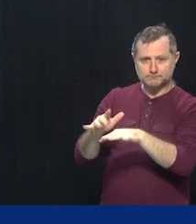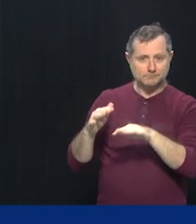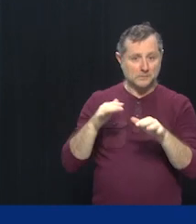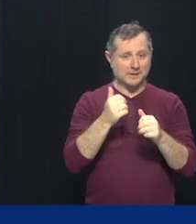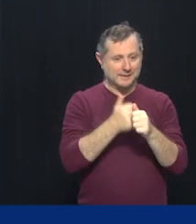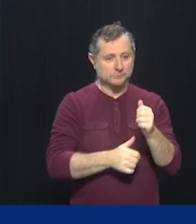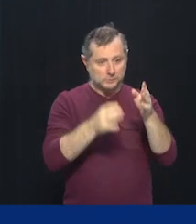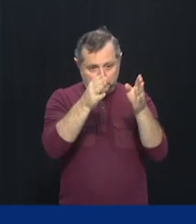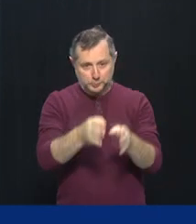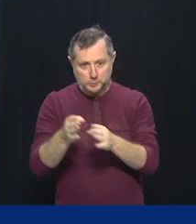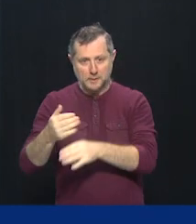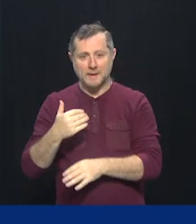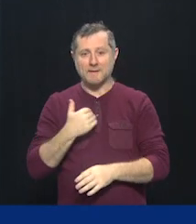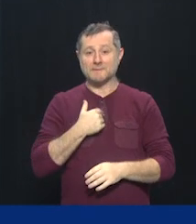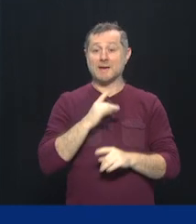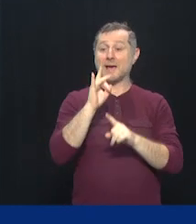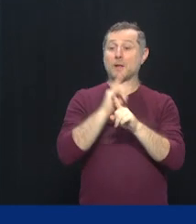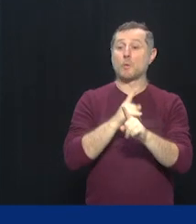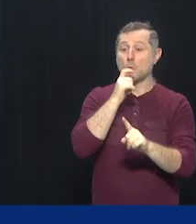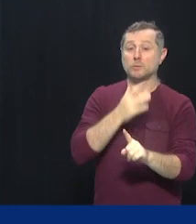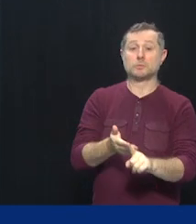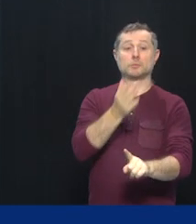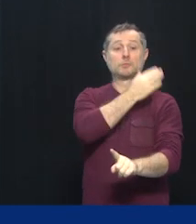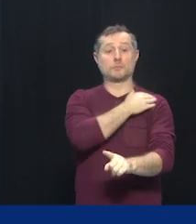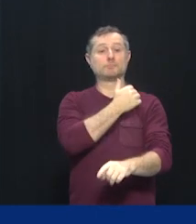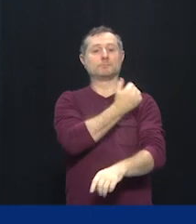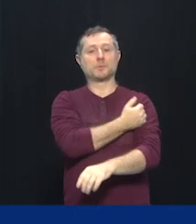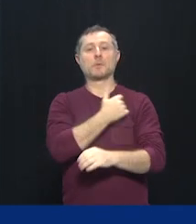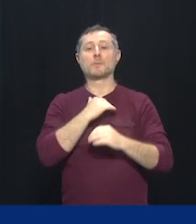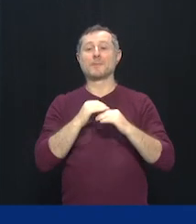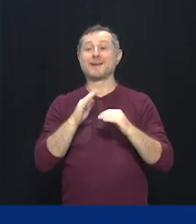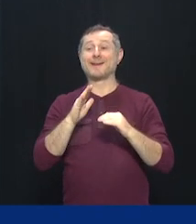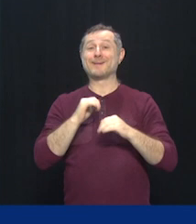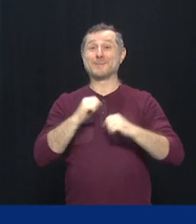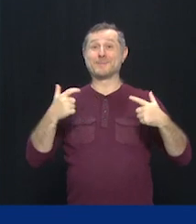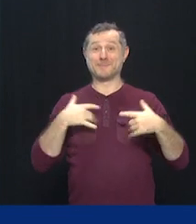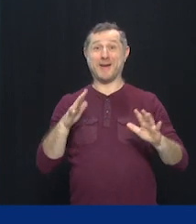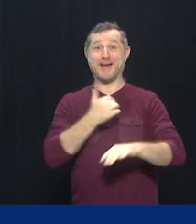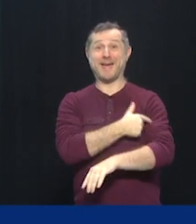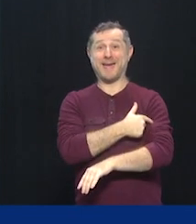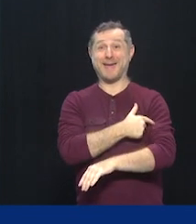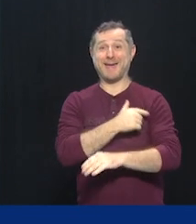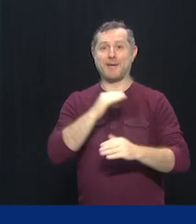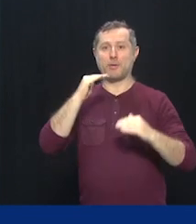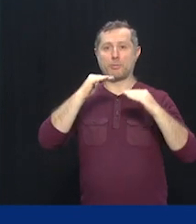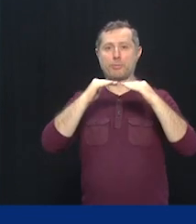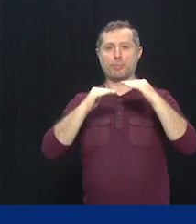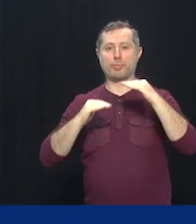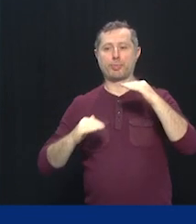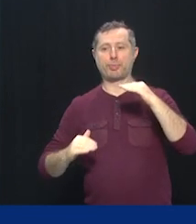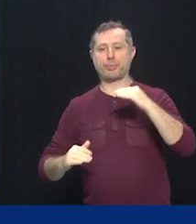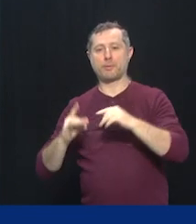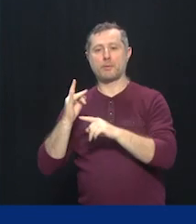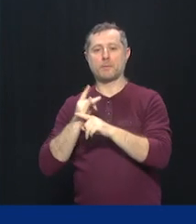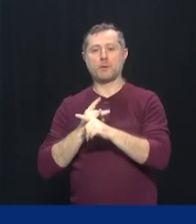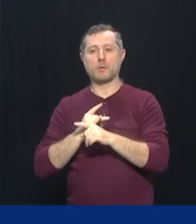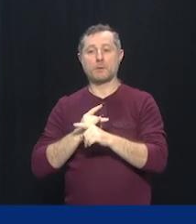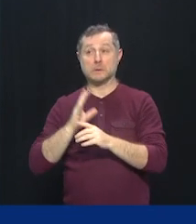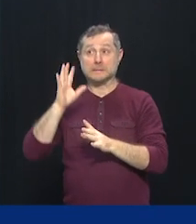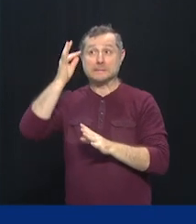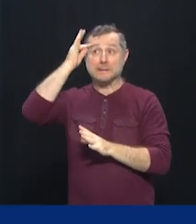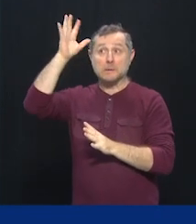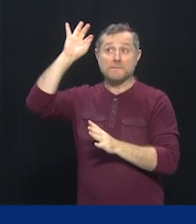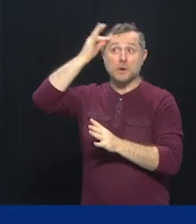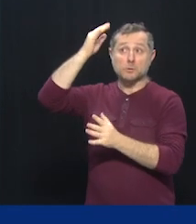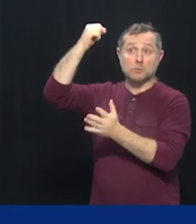is vulnerable. As soon as we get the approvals from the federal government to have the ability to do this, we'll want to have the infrastructure